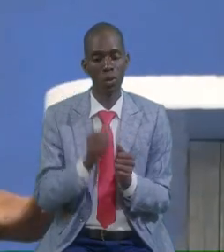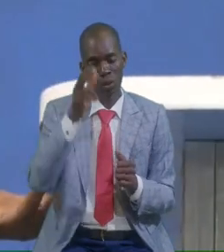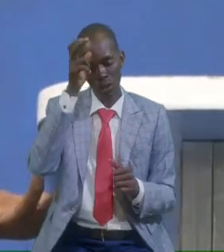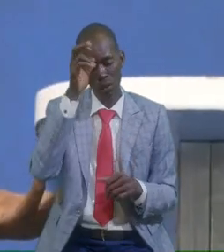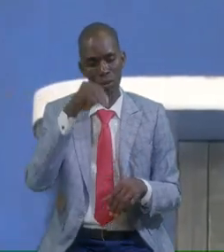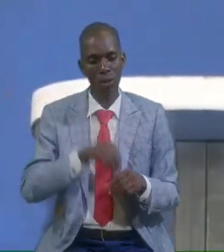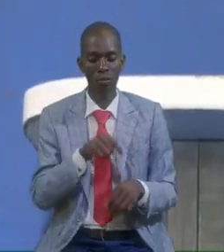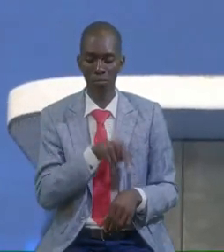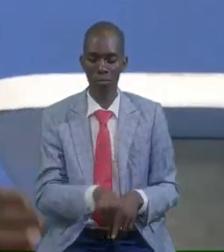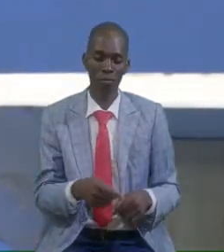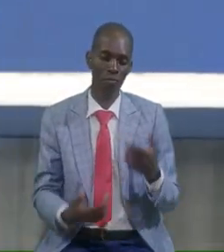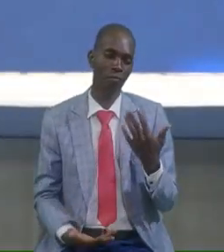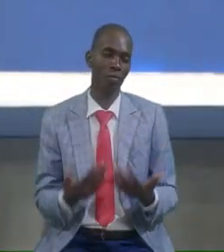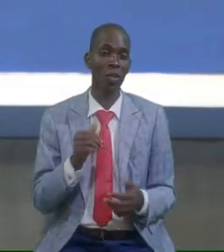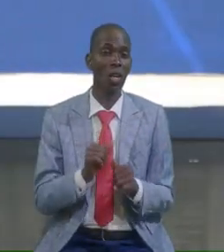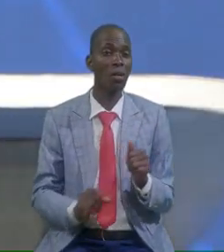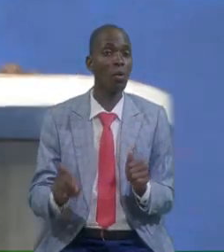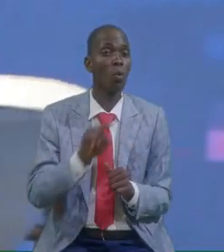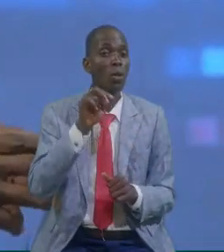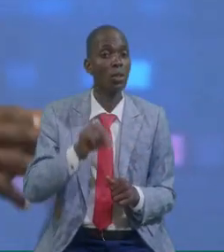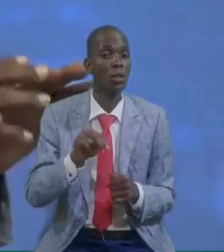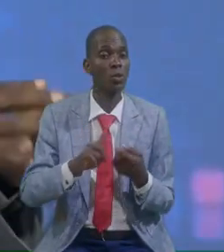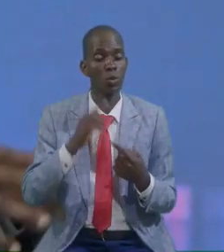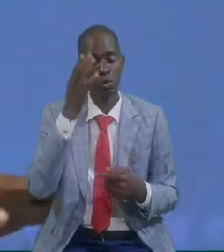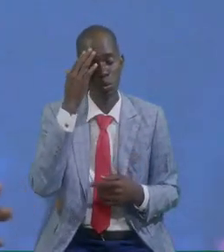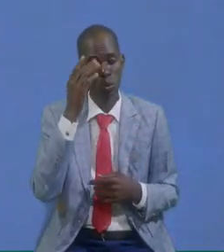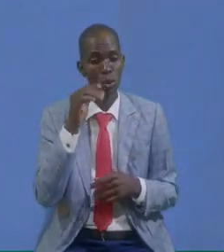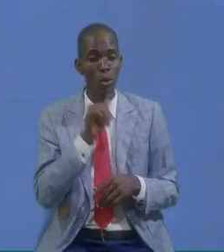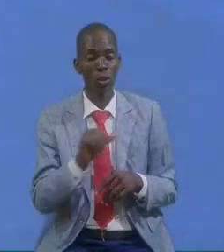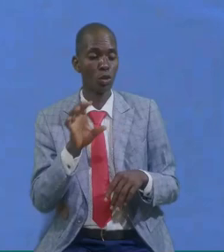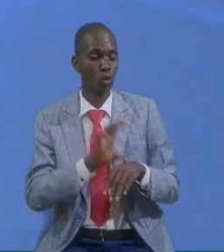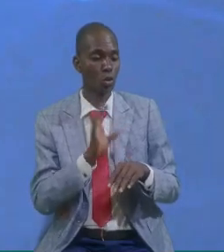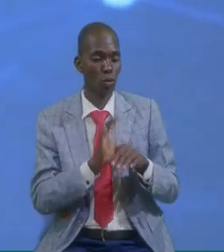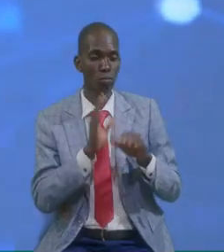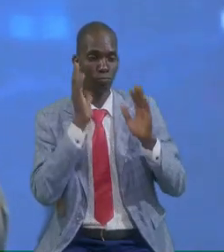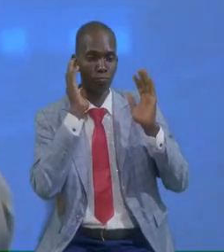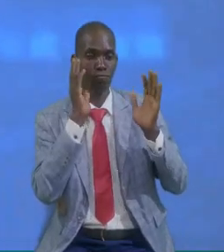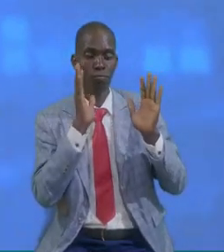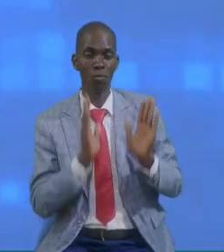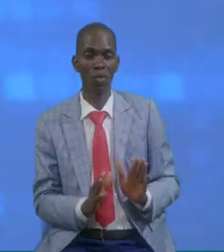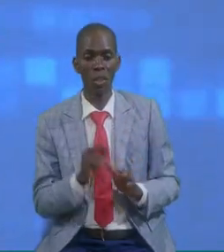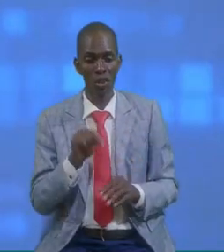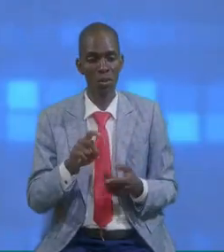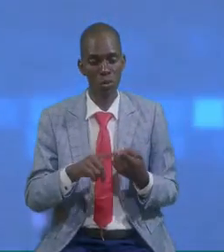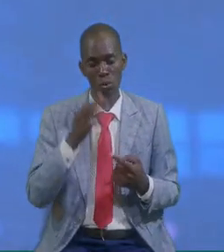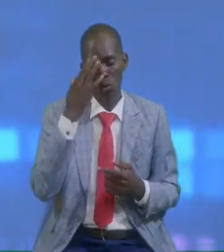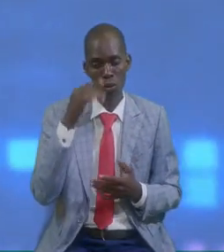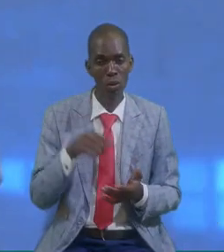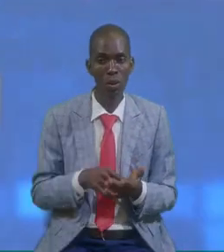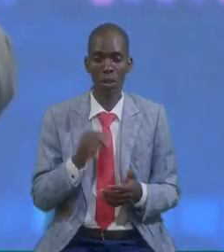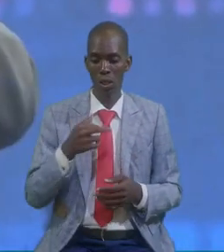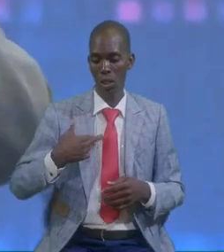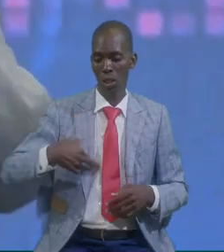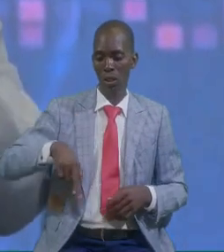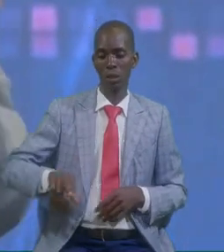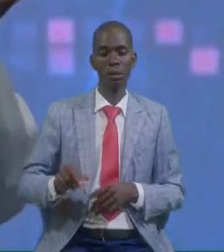Everybody ought to know. The church goer ought to know this. The religious man ought to know